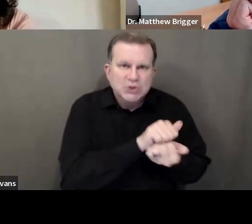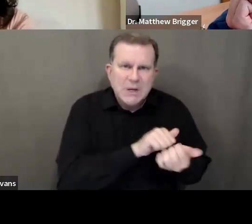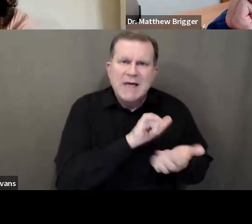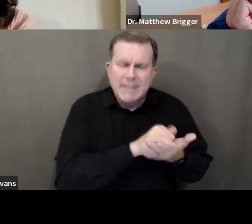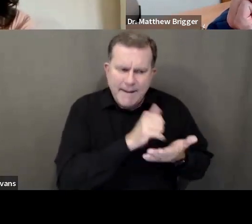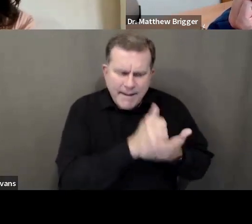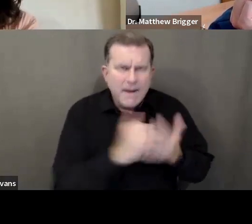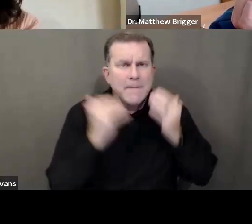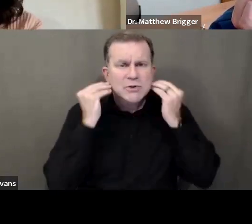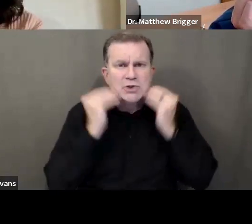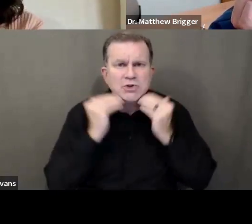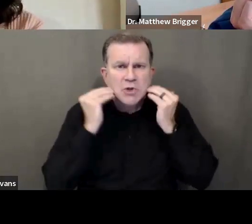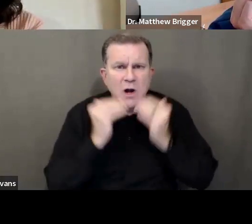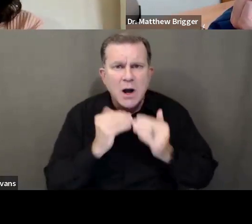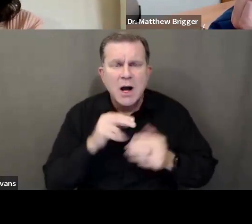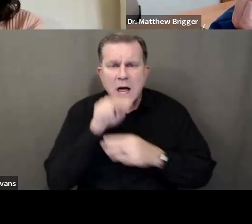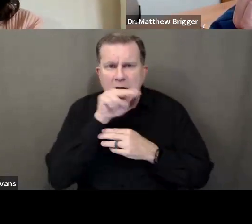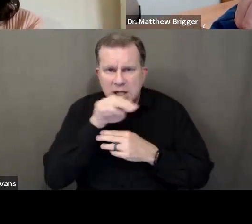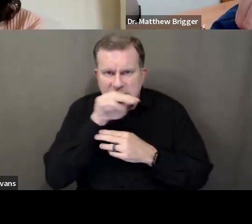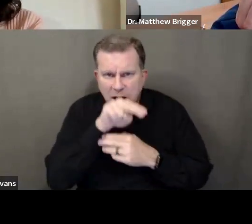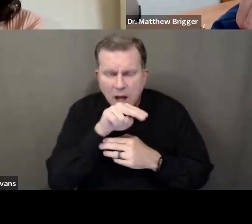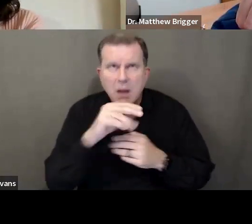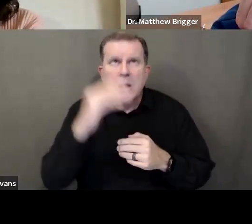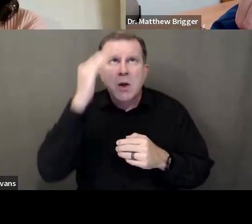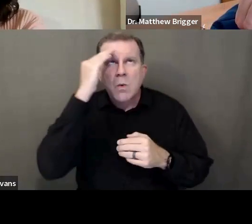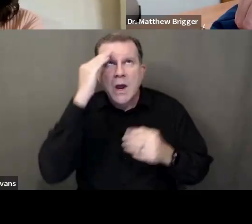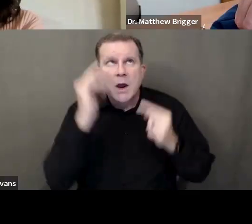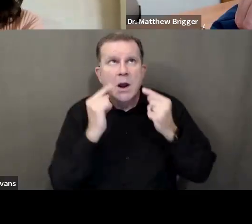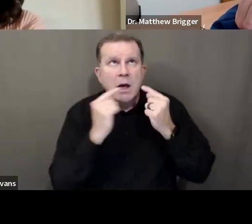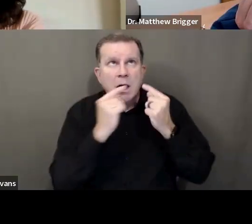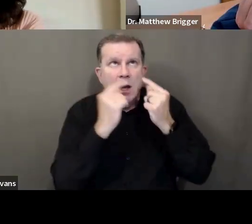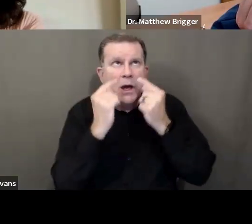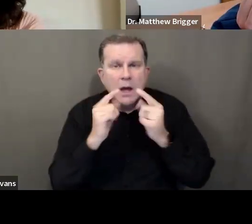awareness. And it just might be strategies